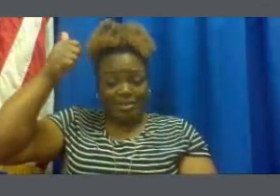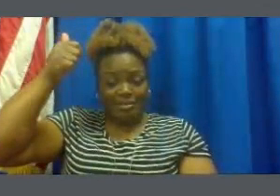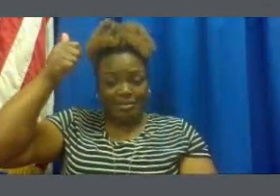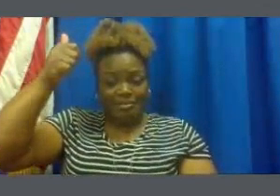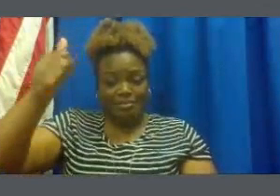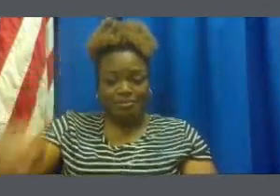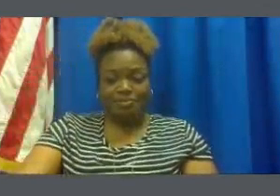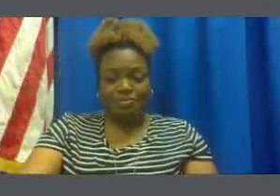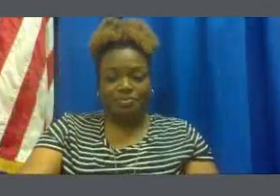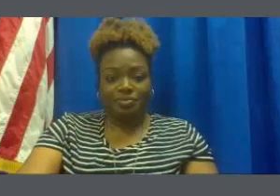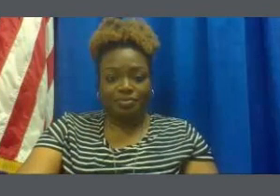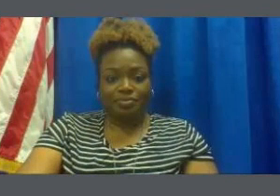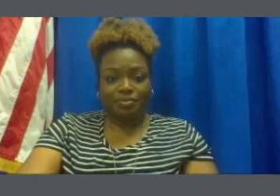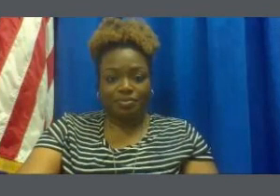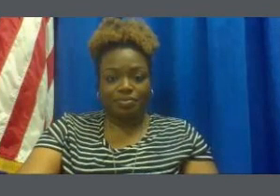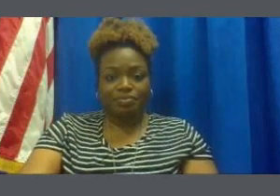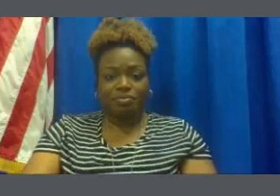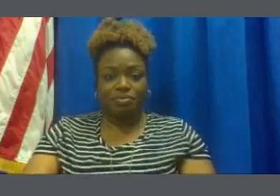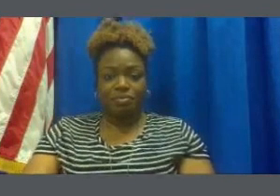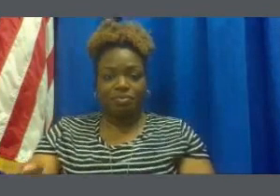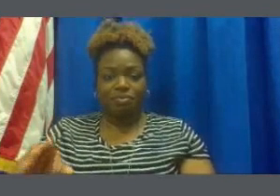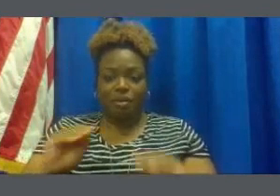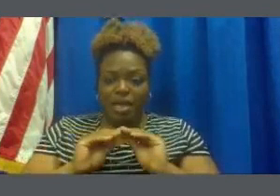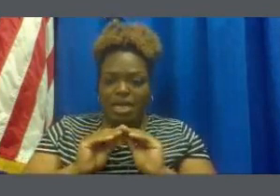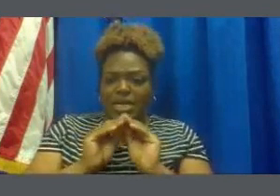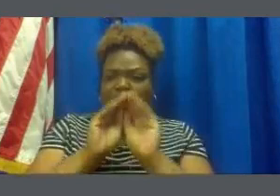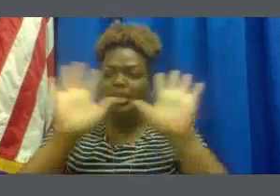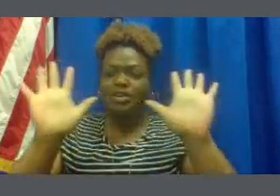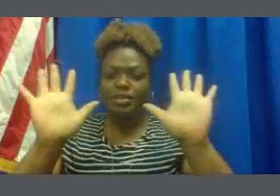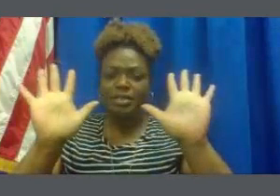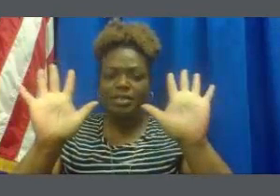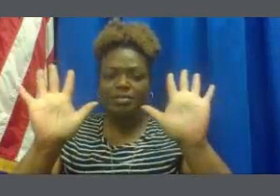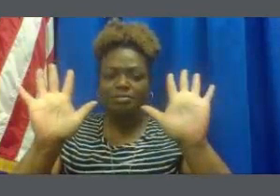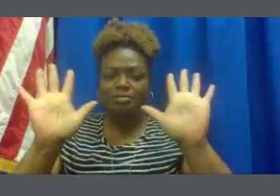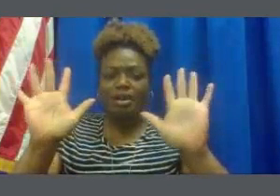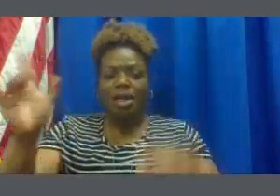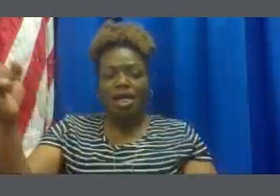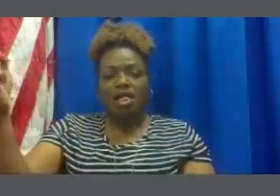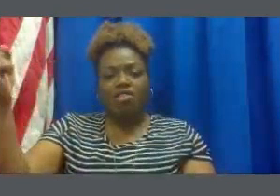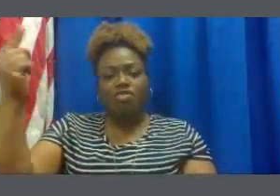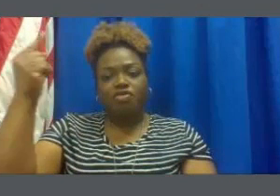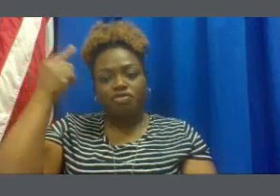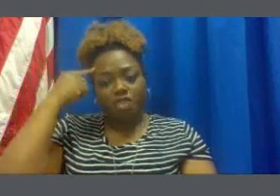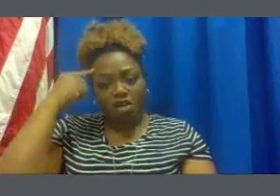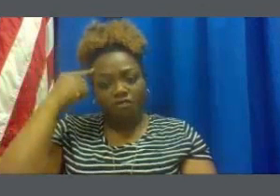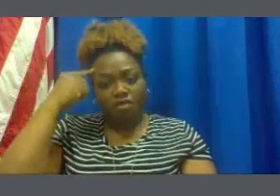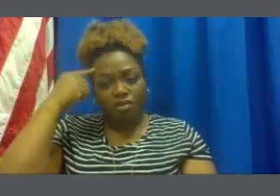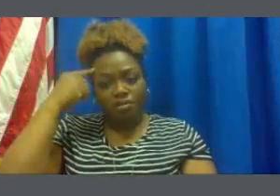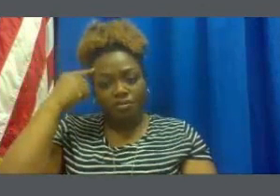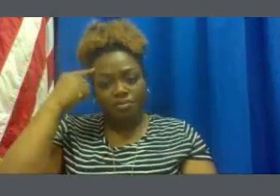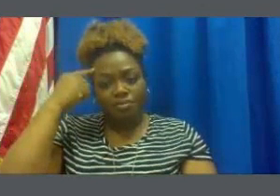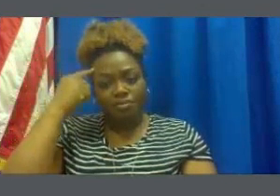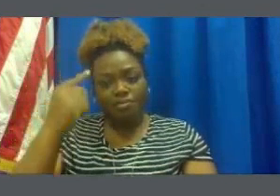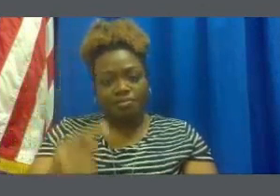Darkest. Clearest. Thought.